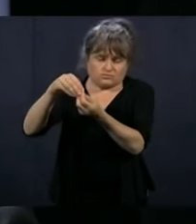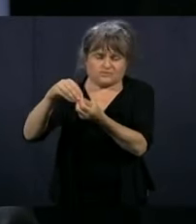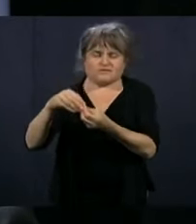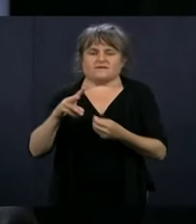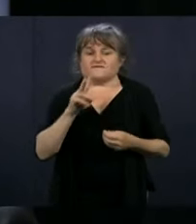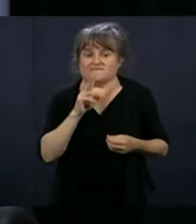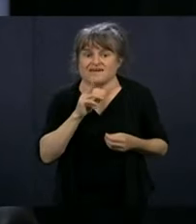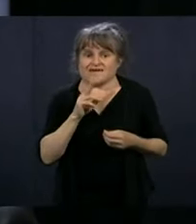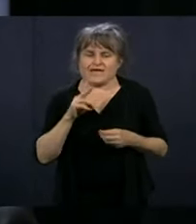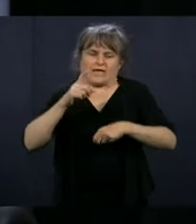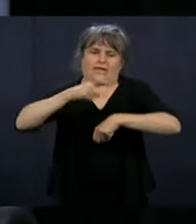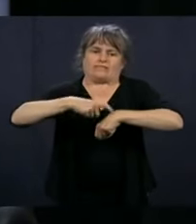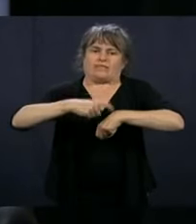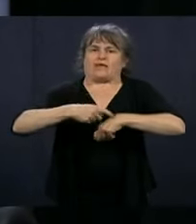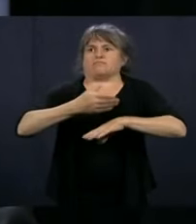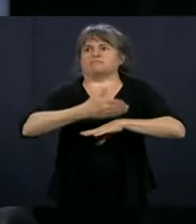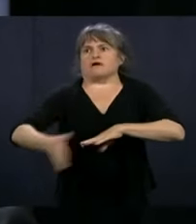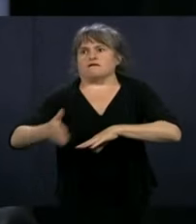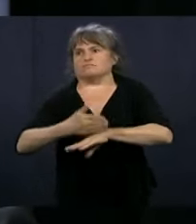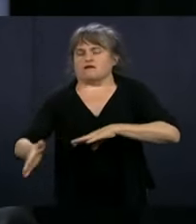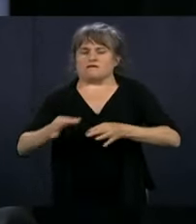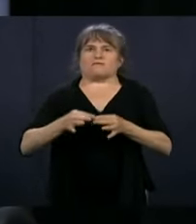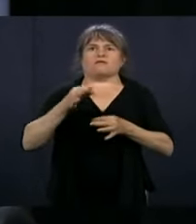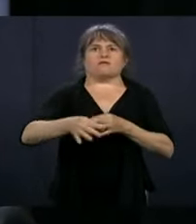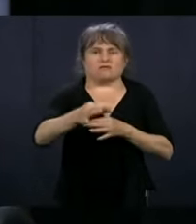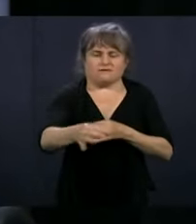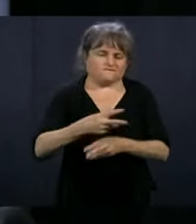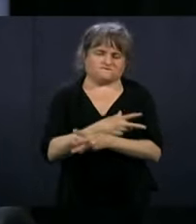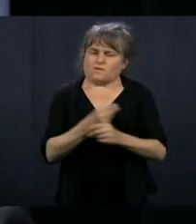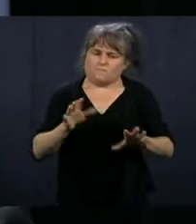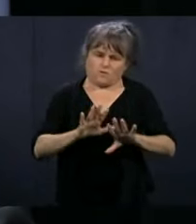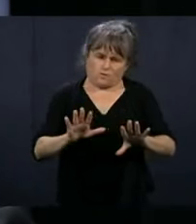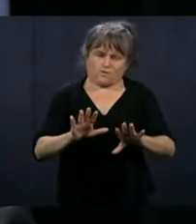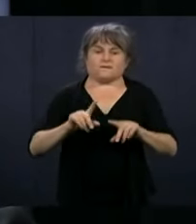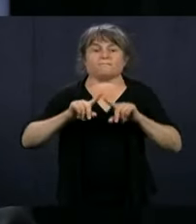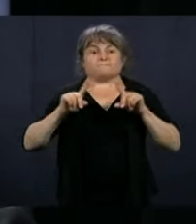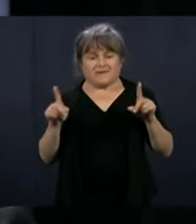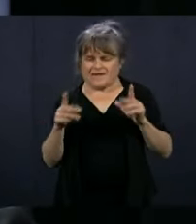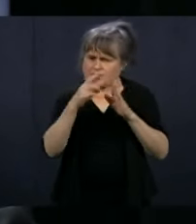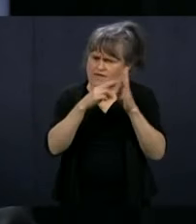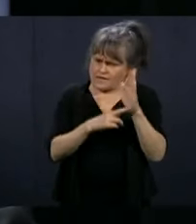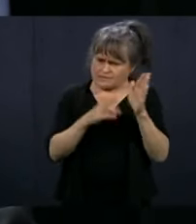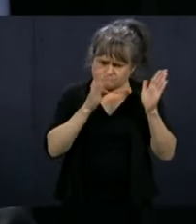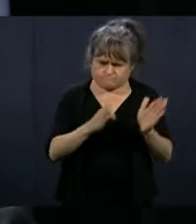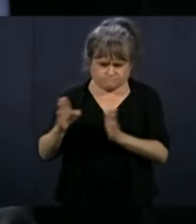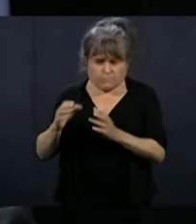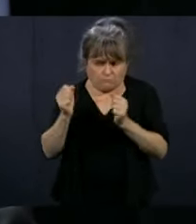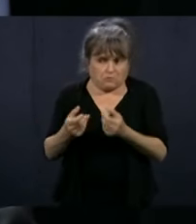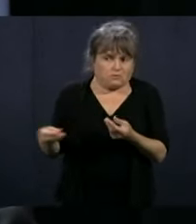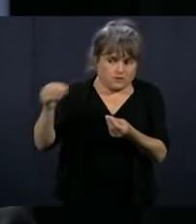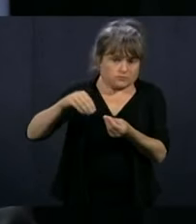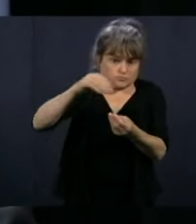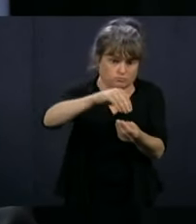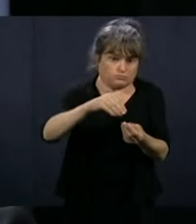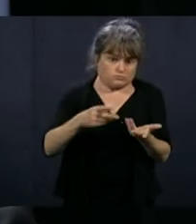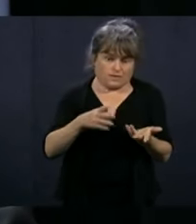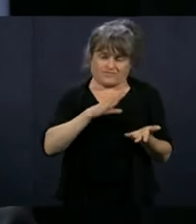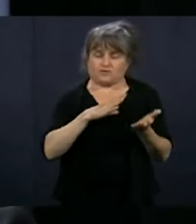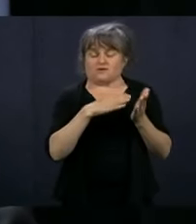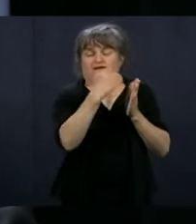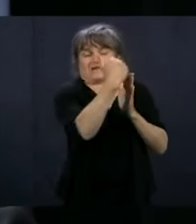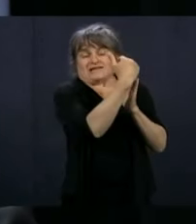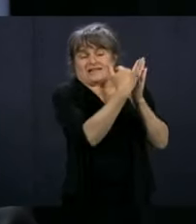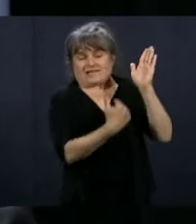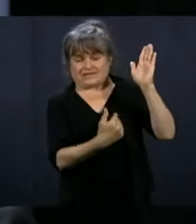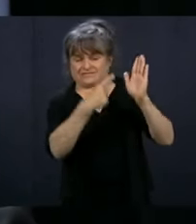we want to reduce are the delays. Well, with that in mind, we should be able to work together. We gave a list of 200